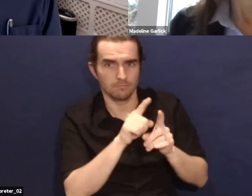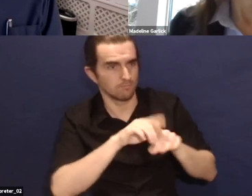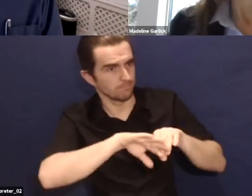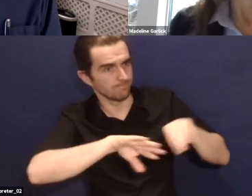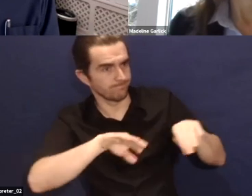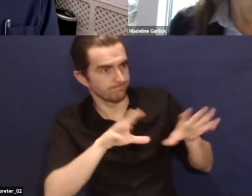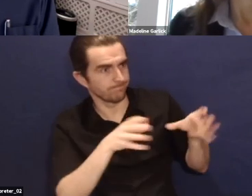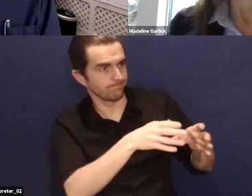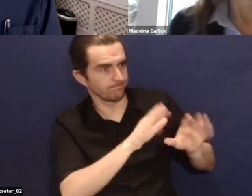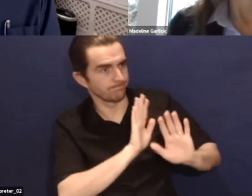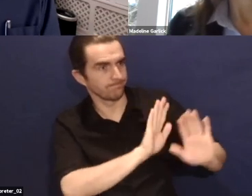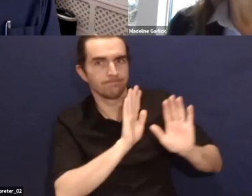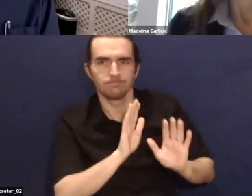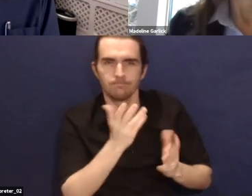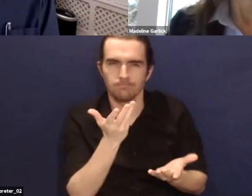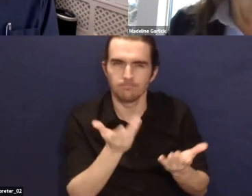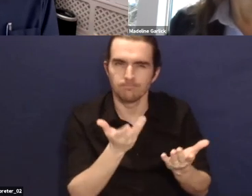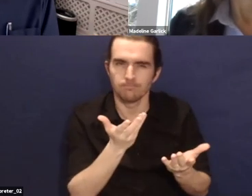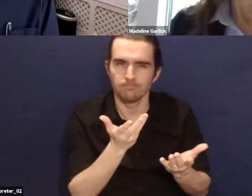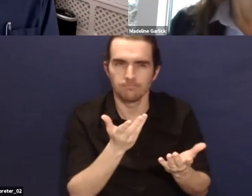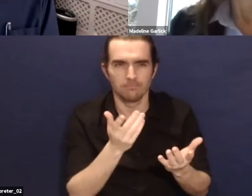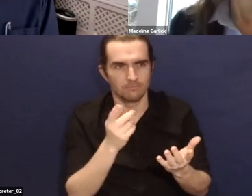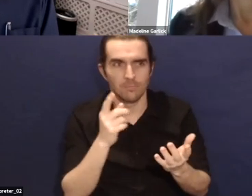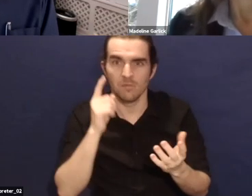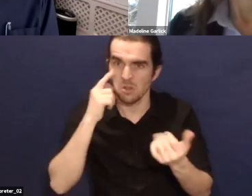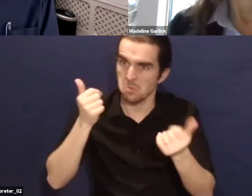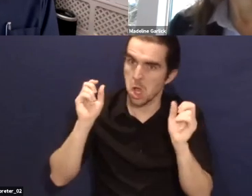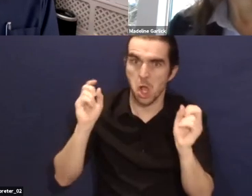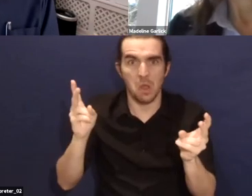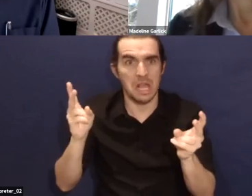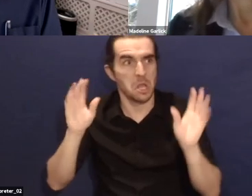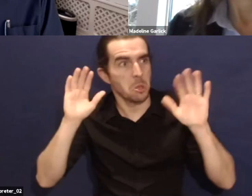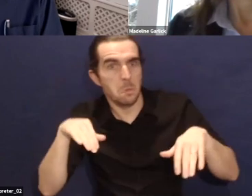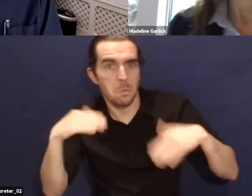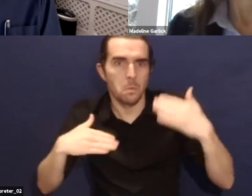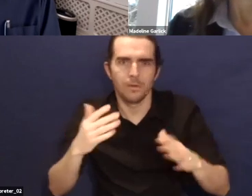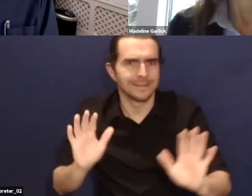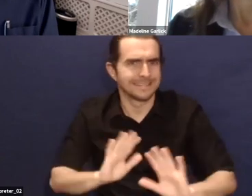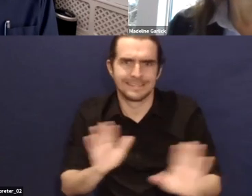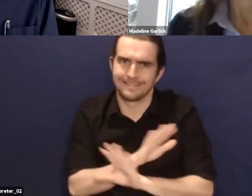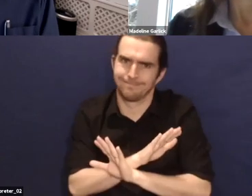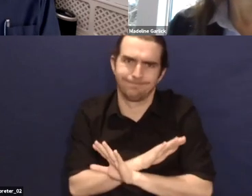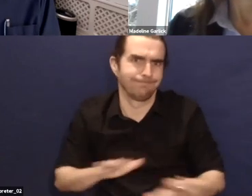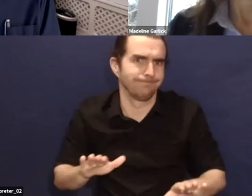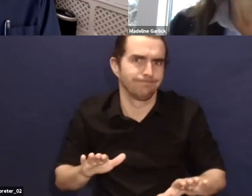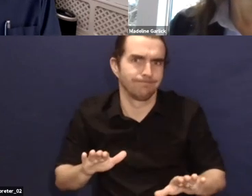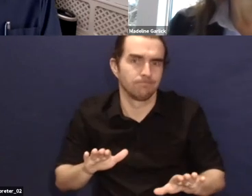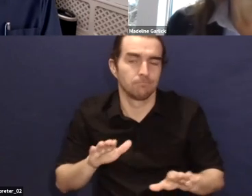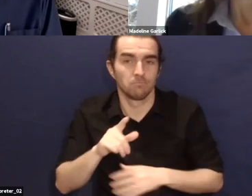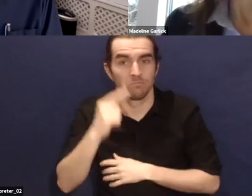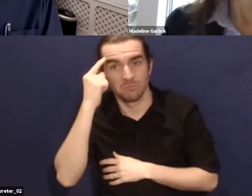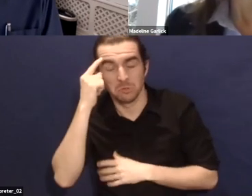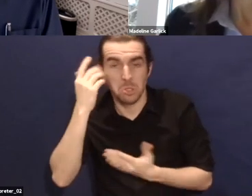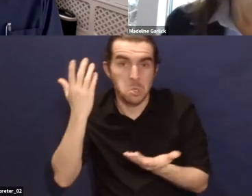thinking somewhere up to 20 years, a remote settlement for refugees and other persons of